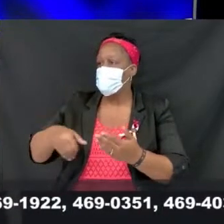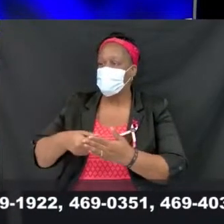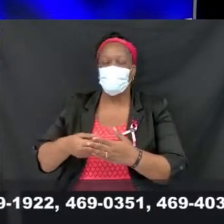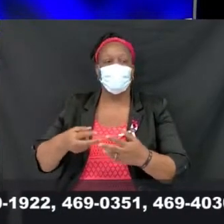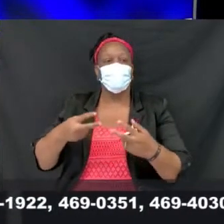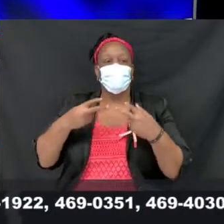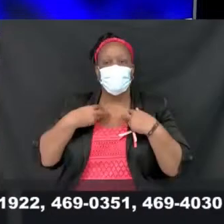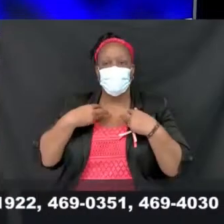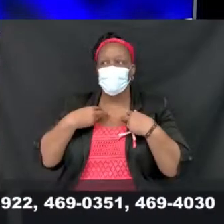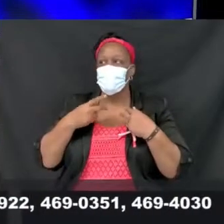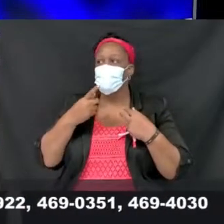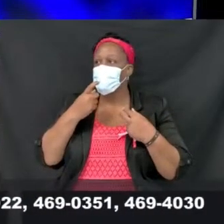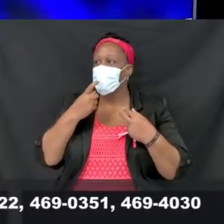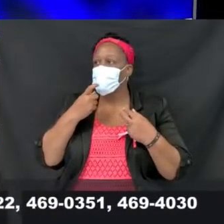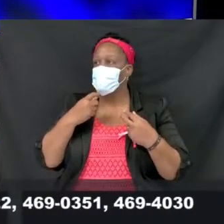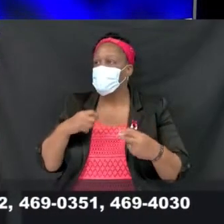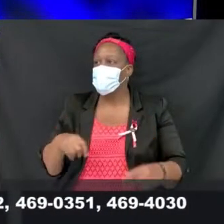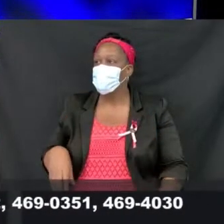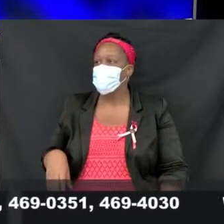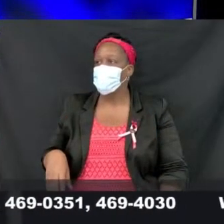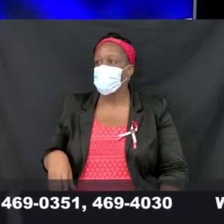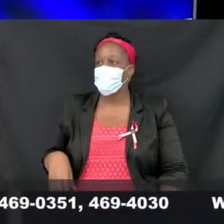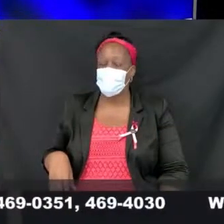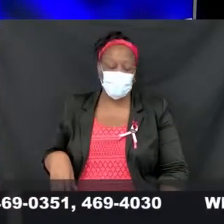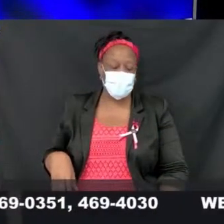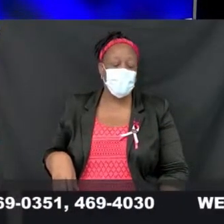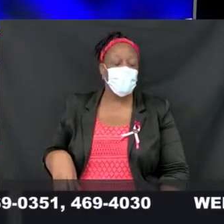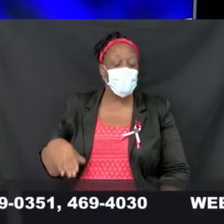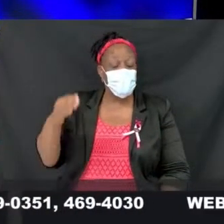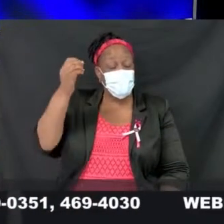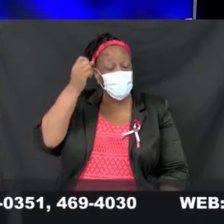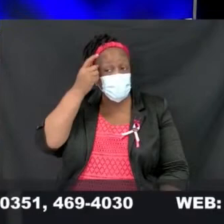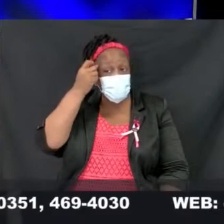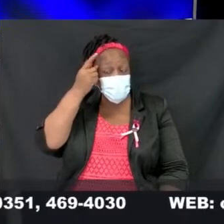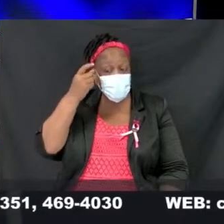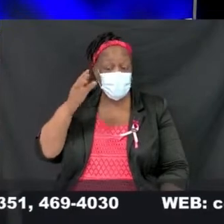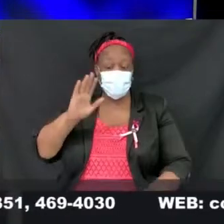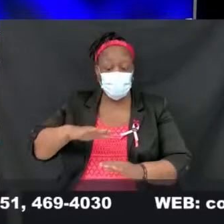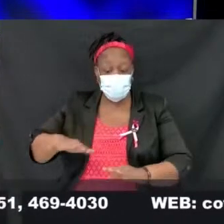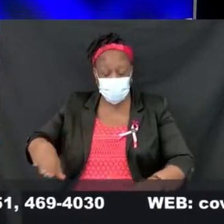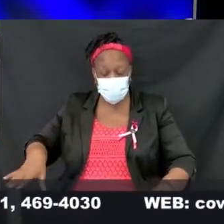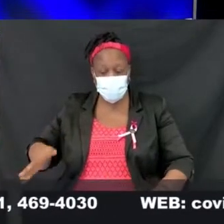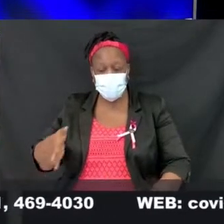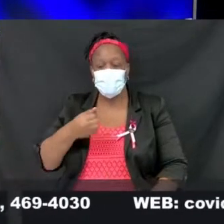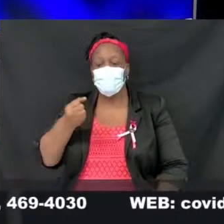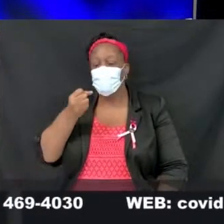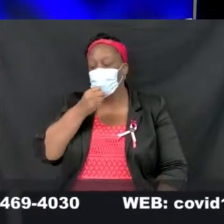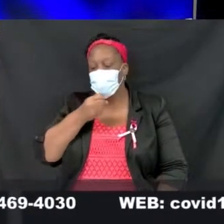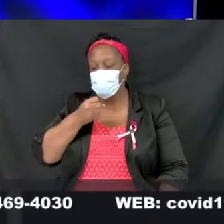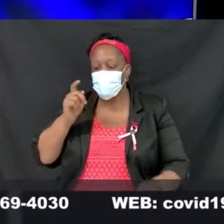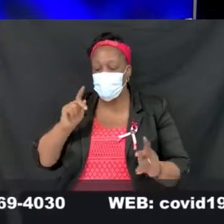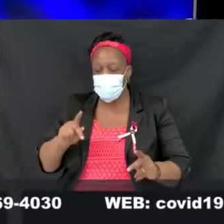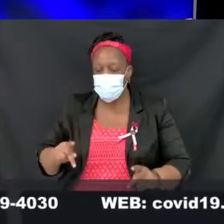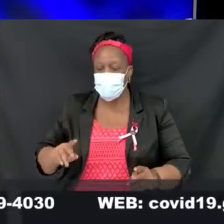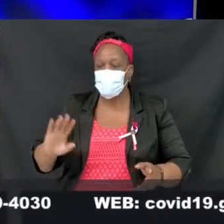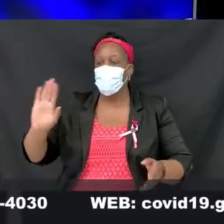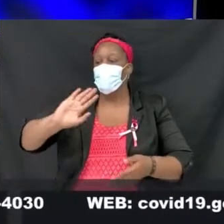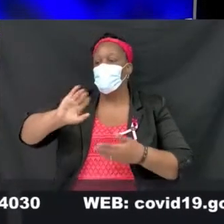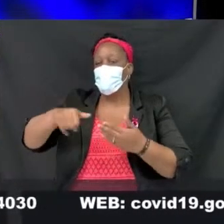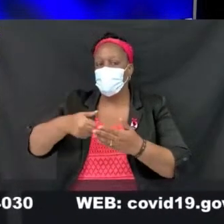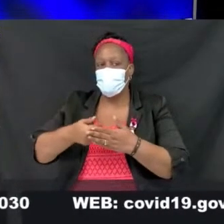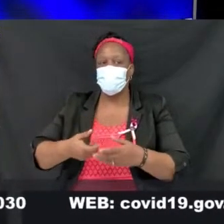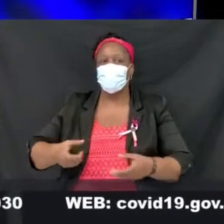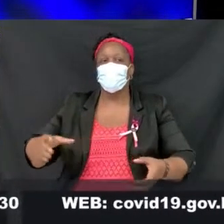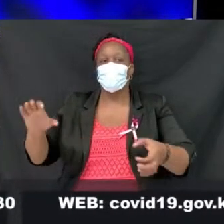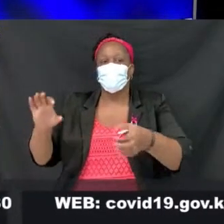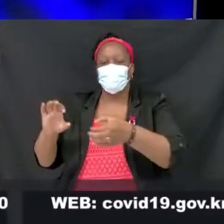population of our country, who has an interest in the geriatric population of our country, they should be joining forces with us to